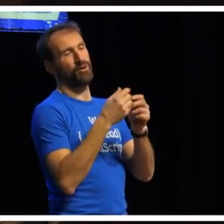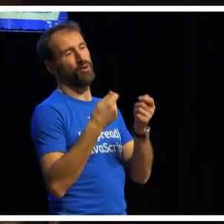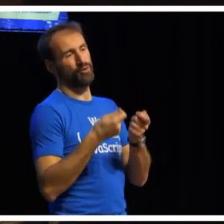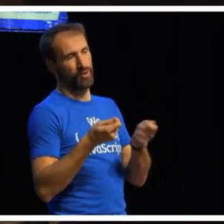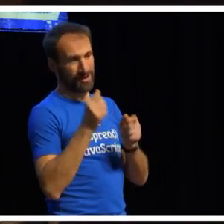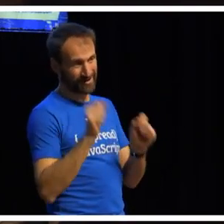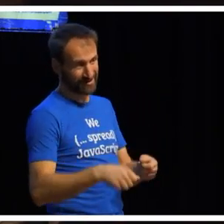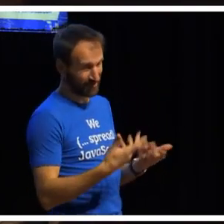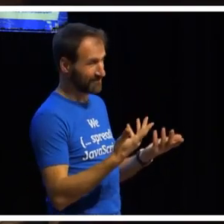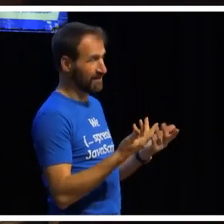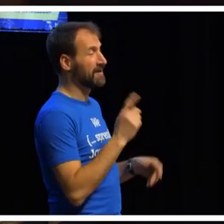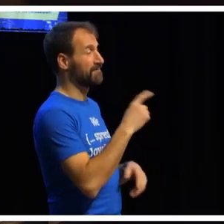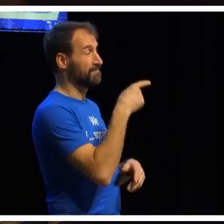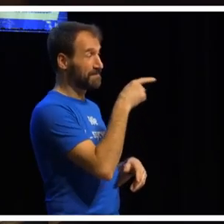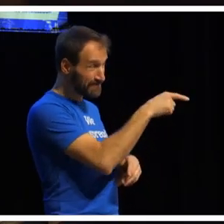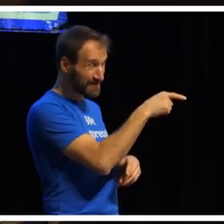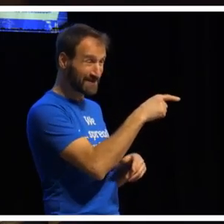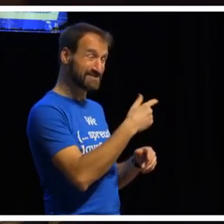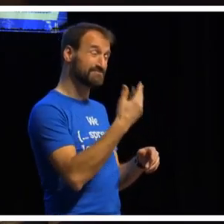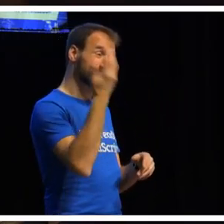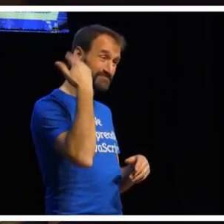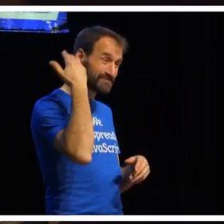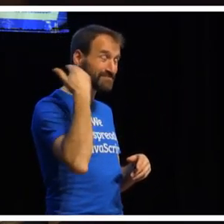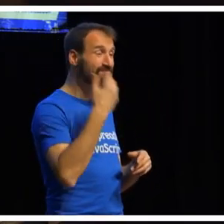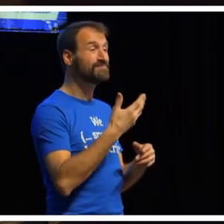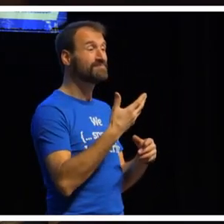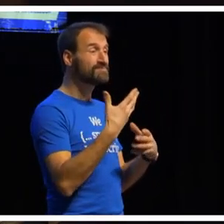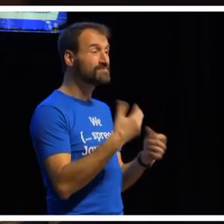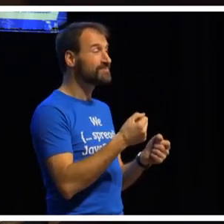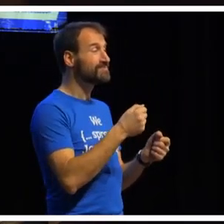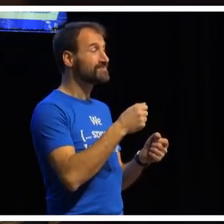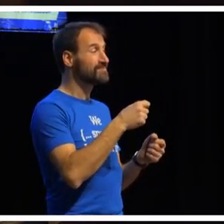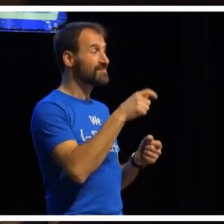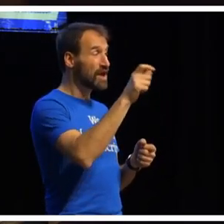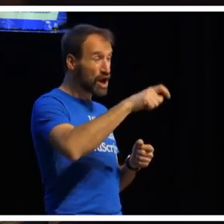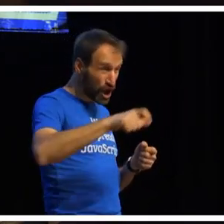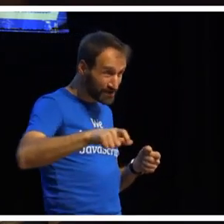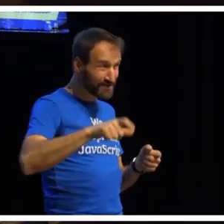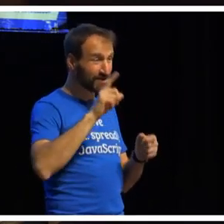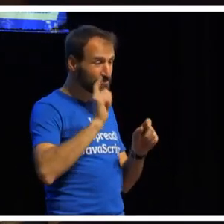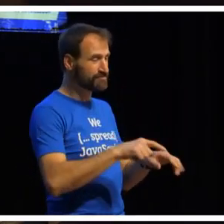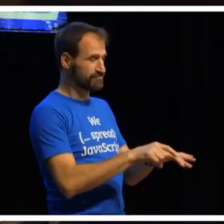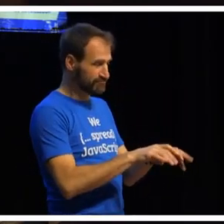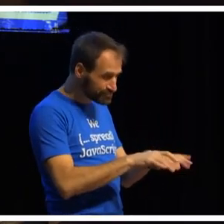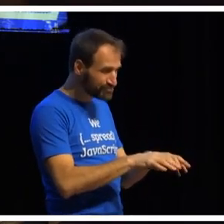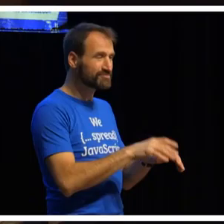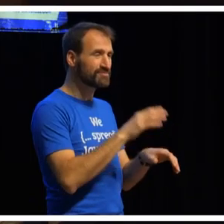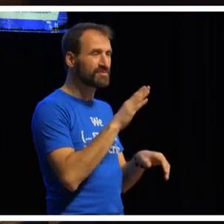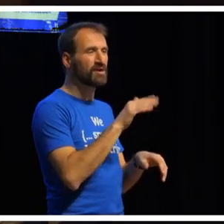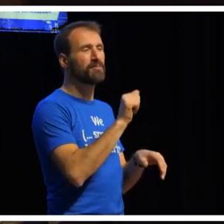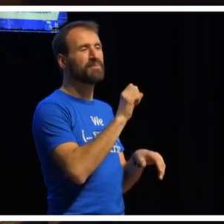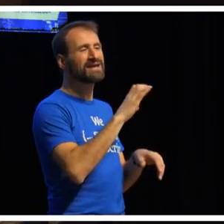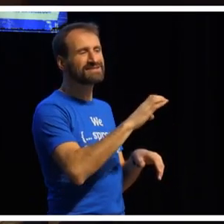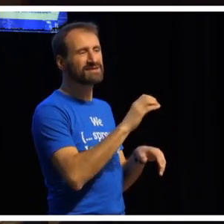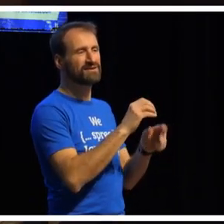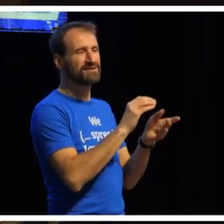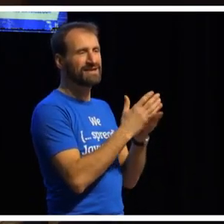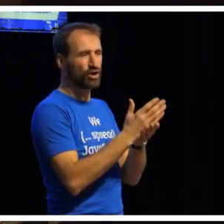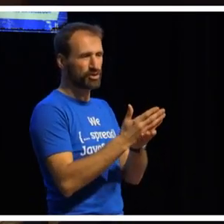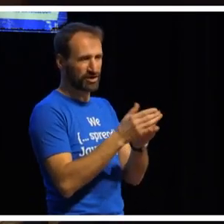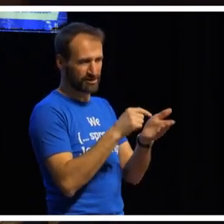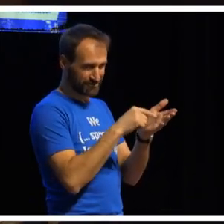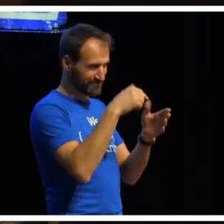in it. And this thing managed to have a keyboard. It had a video output, and it had a basic interpreter. So if stuff went wrong, generally it would tell